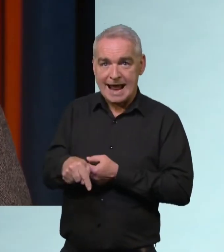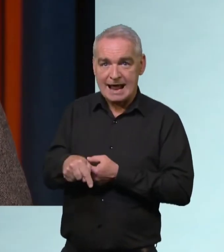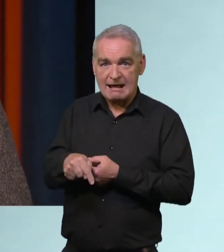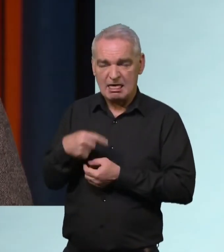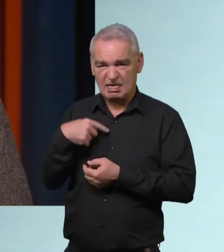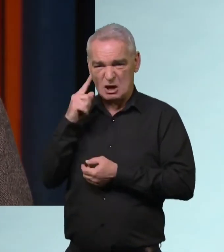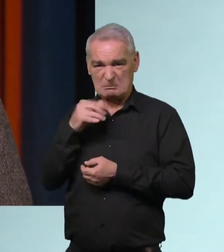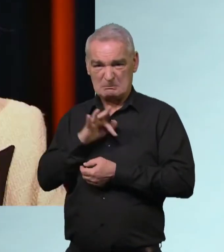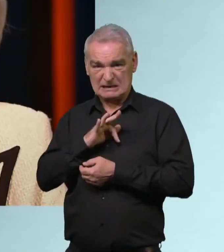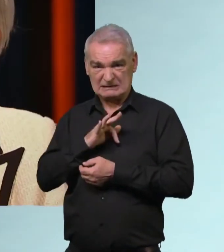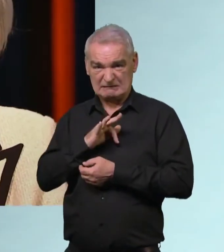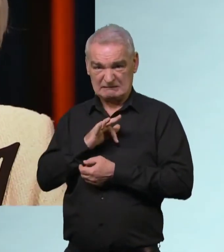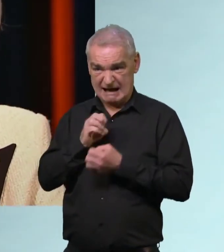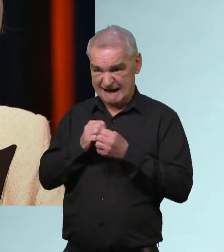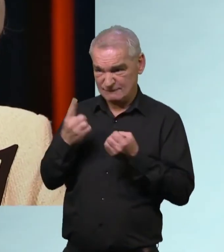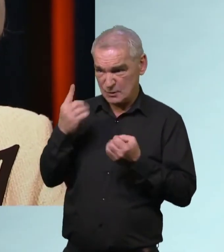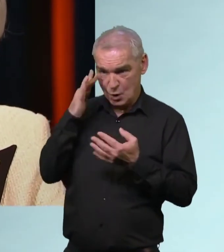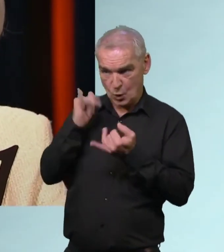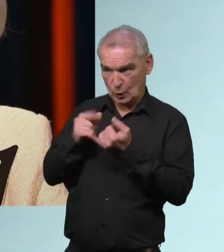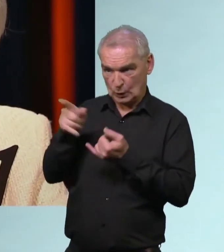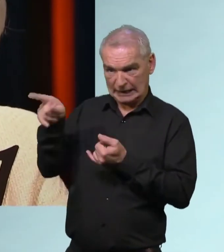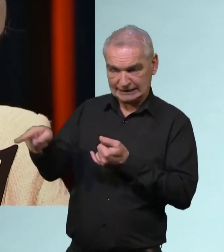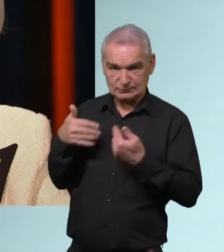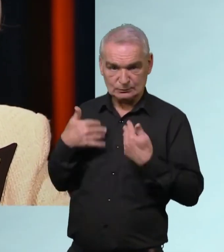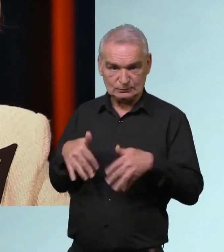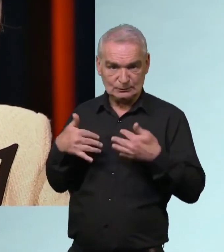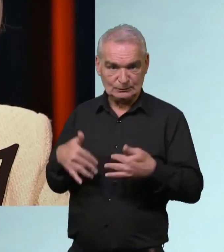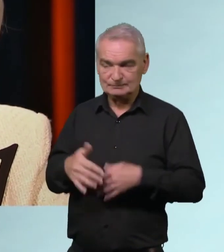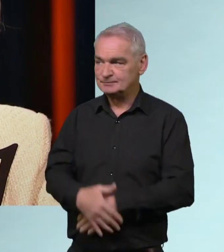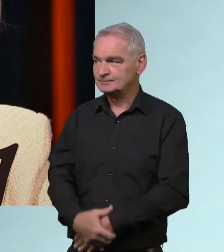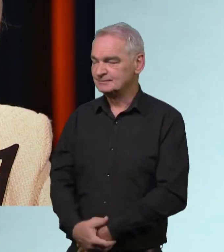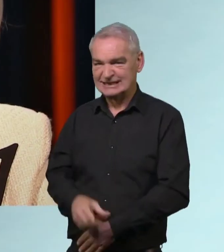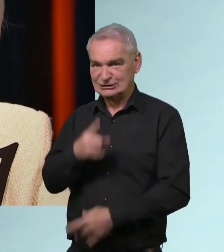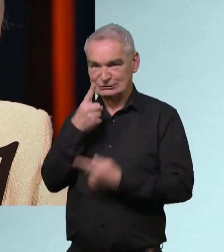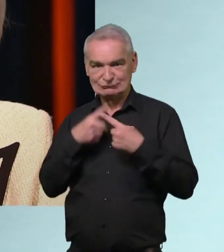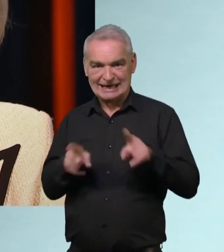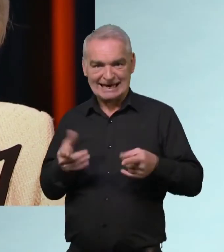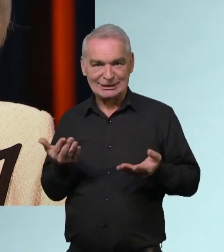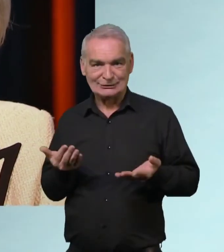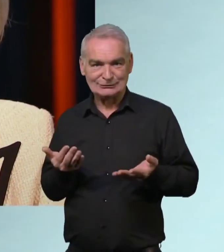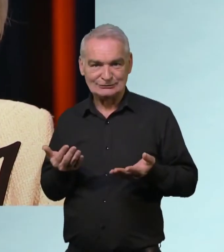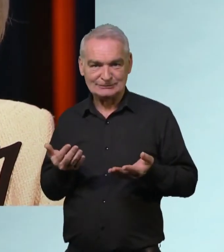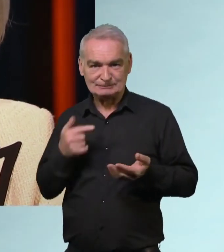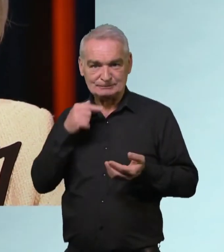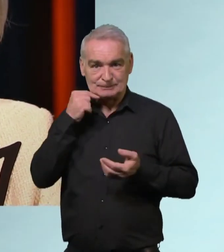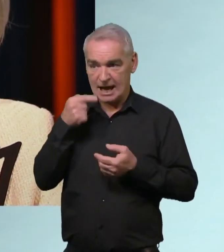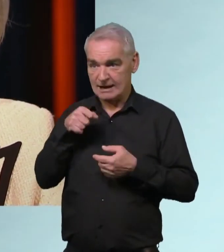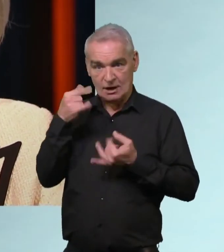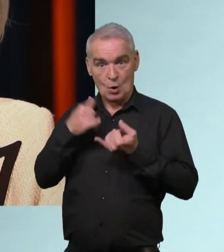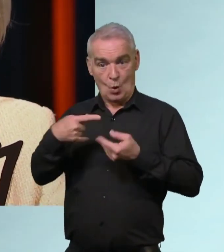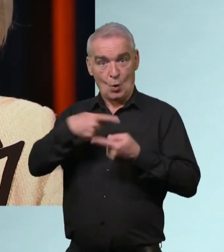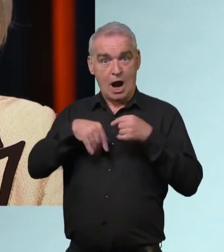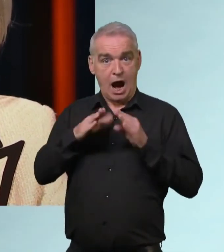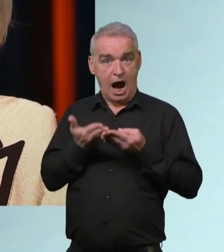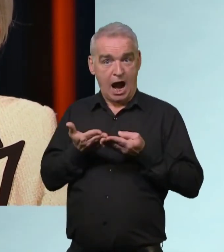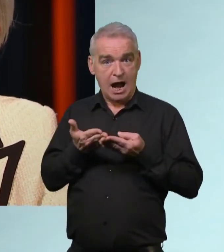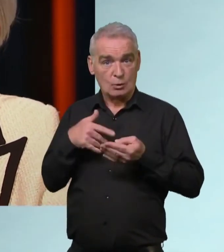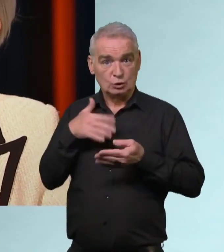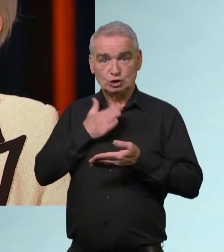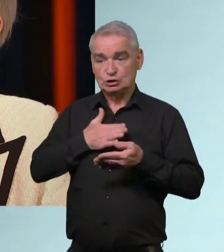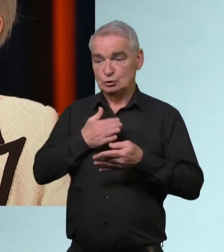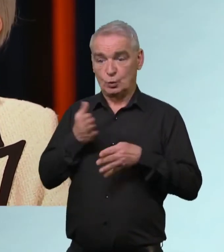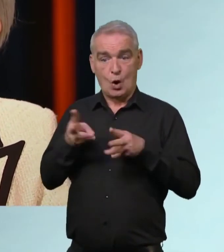is. This is bizarre. Why should people know who we are just because we're kind of a handy with a scalpel blade? It just